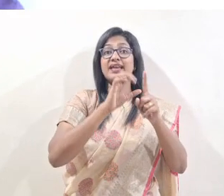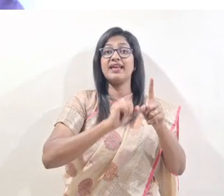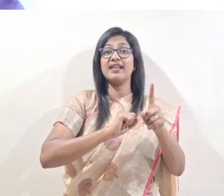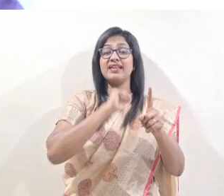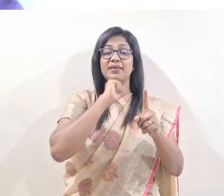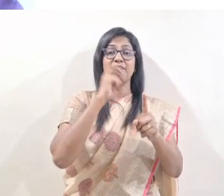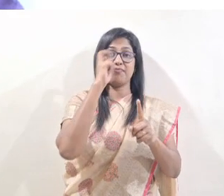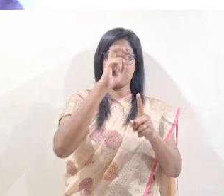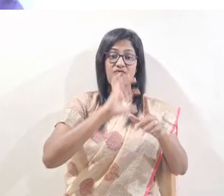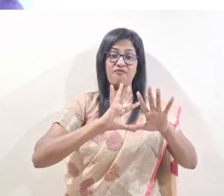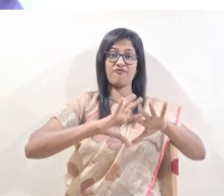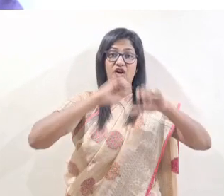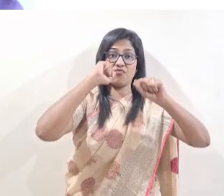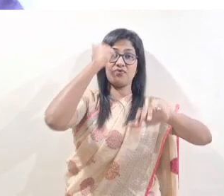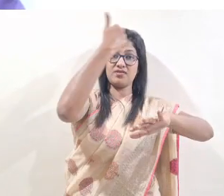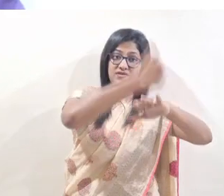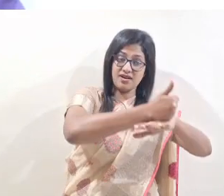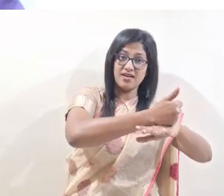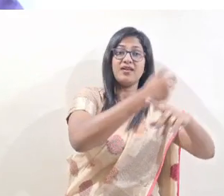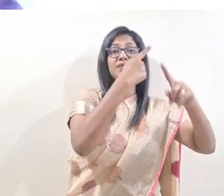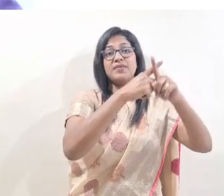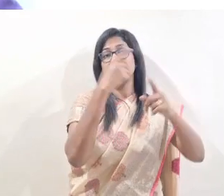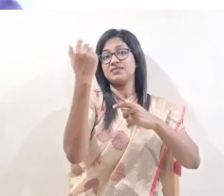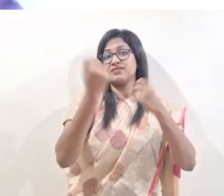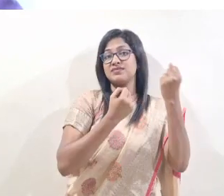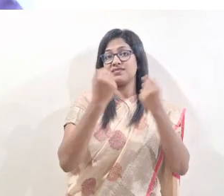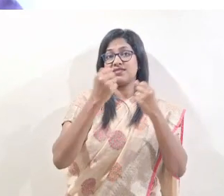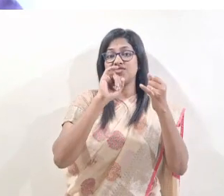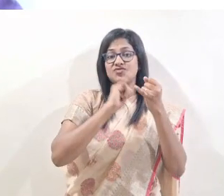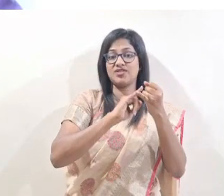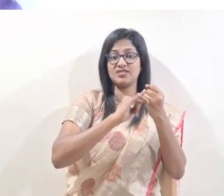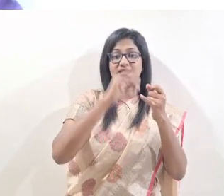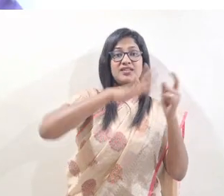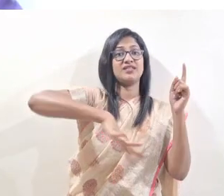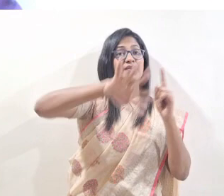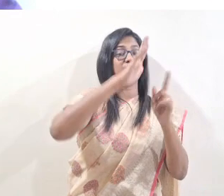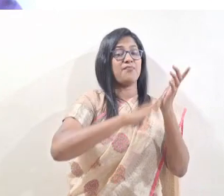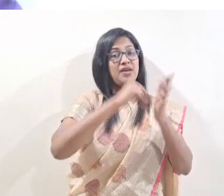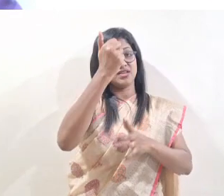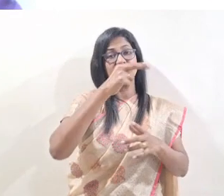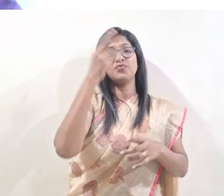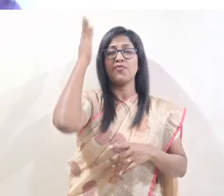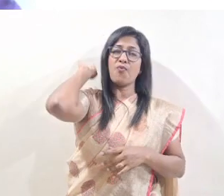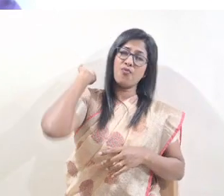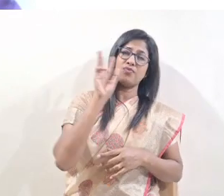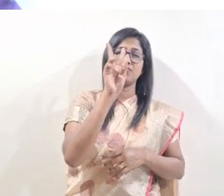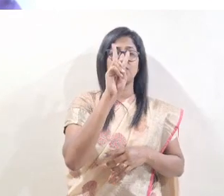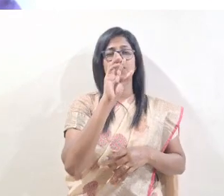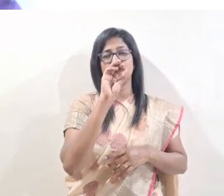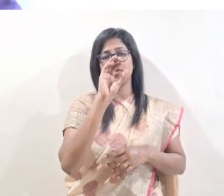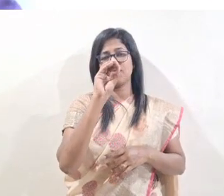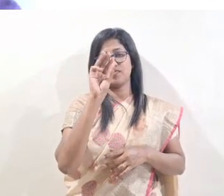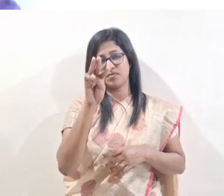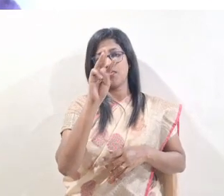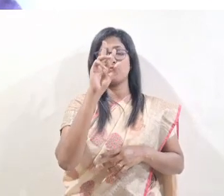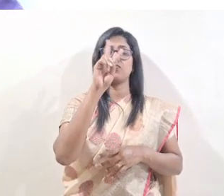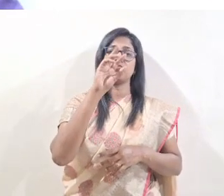Delhi Metro. I've been the first depot manager of Shastri Park way back in 2000, 2001.